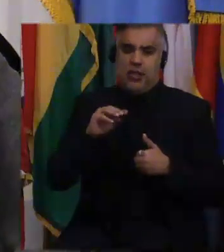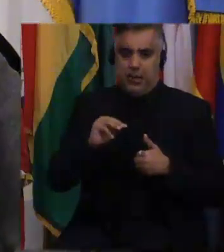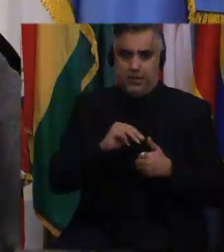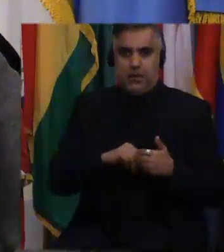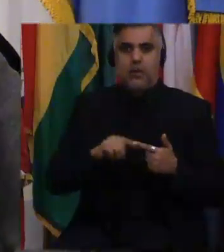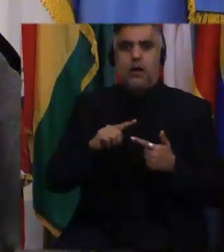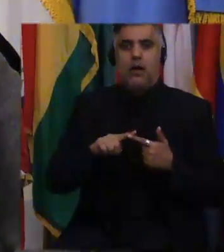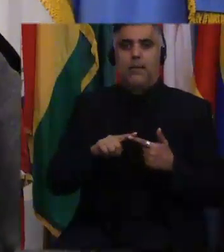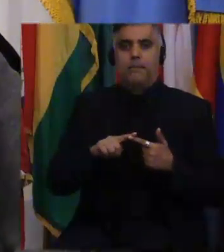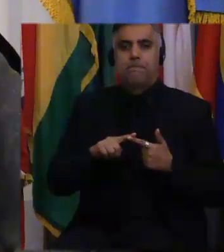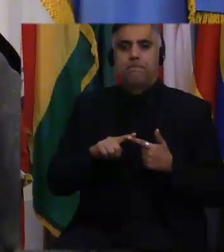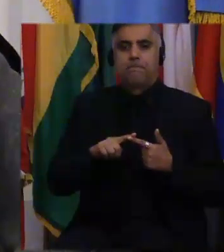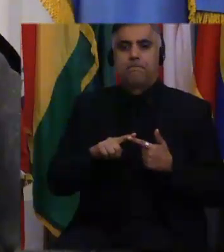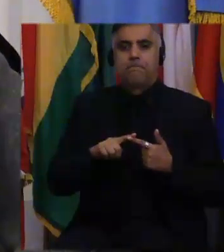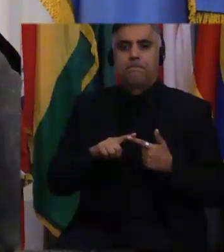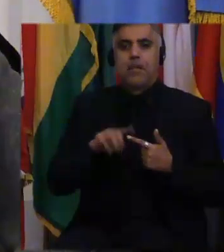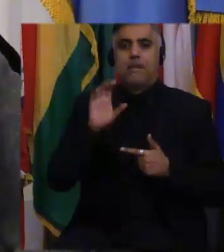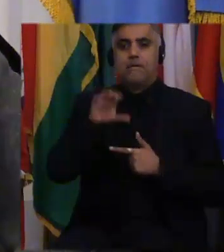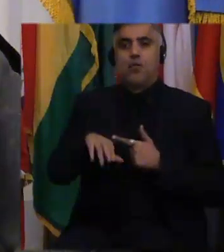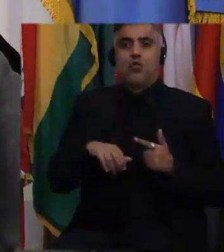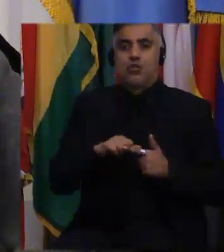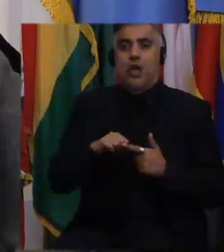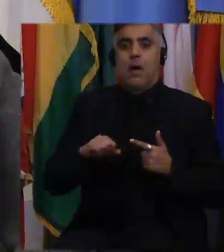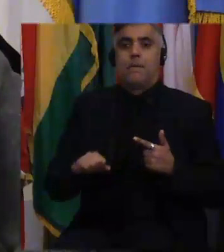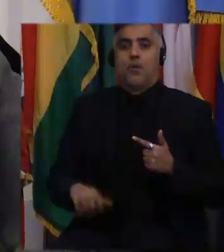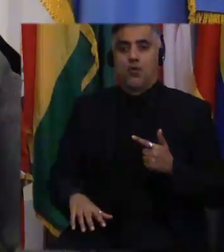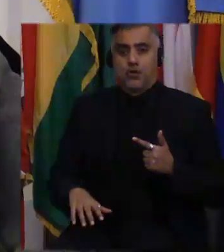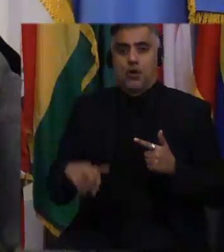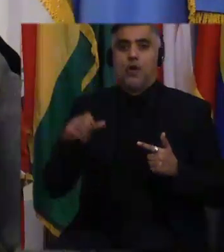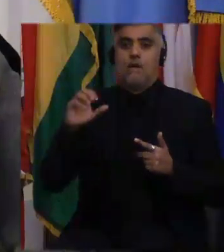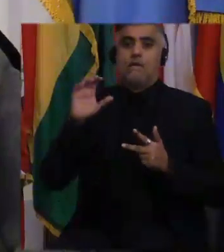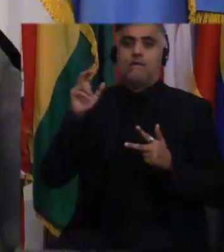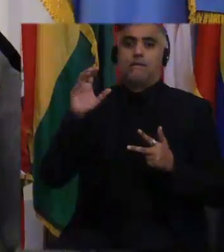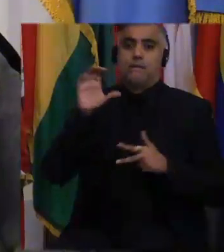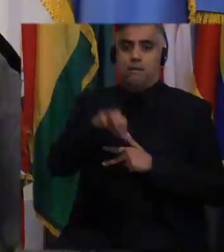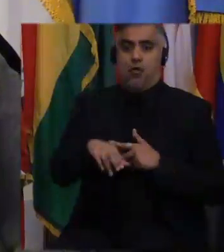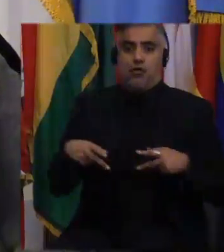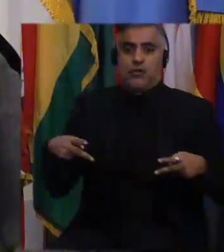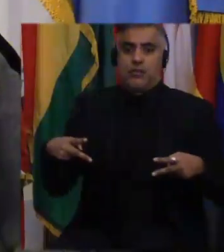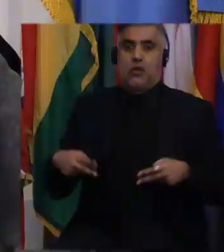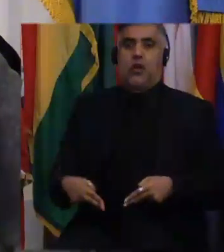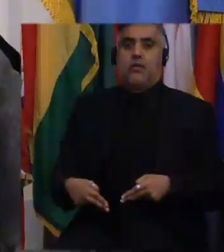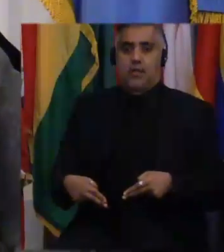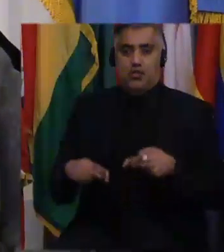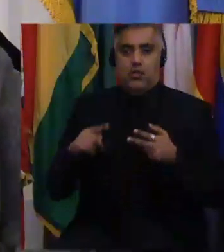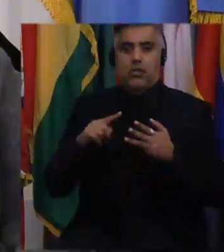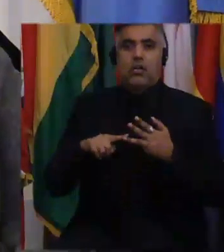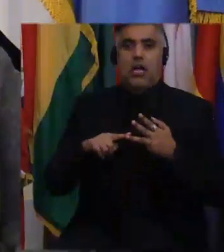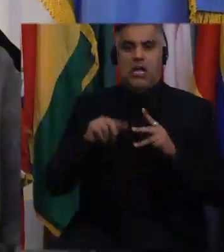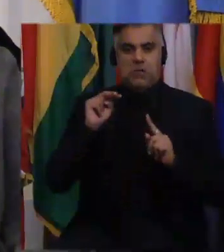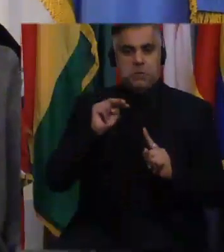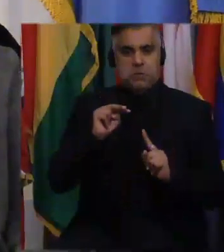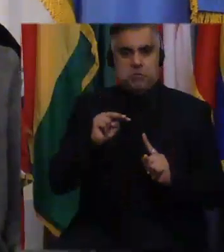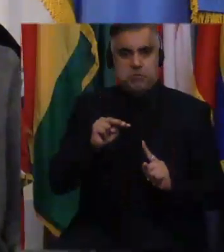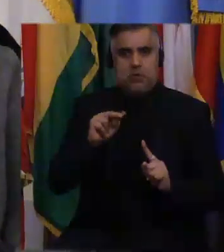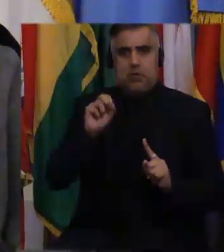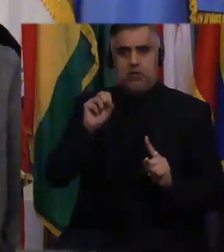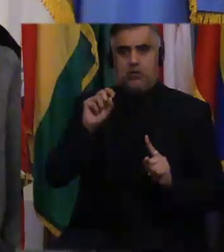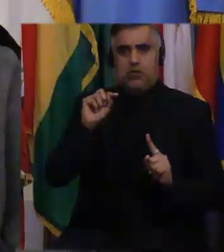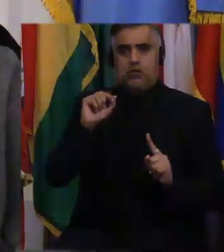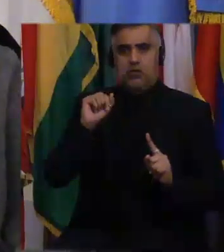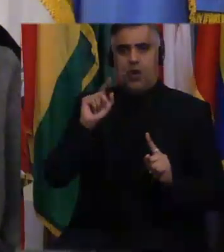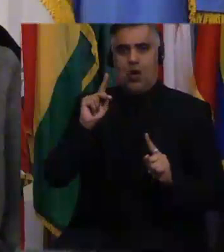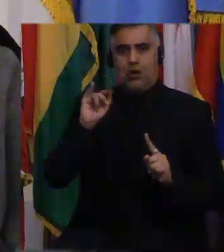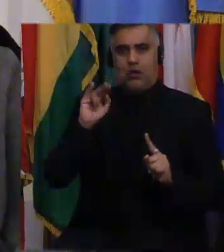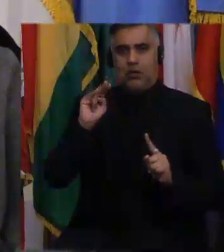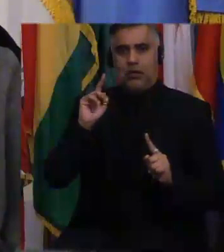and forced abortion or forced sterilization, and stalking, which is to